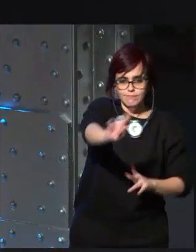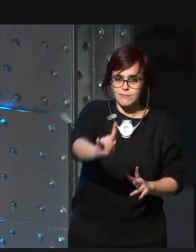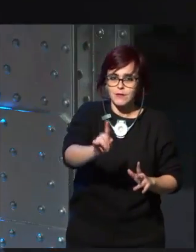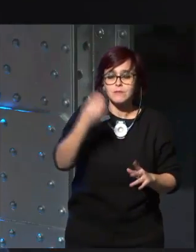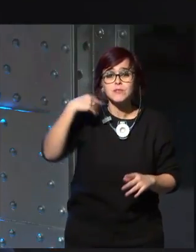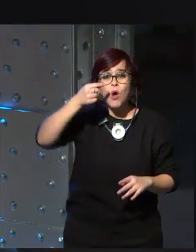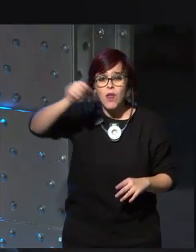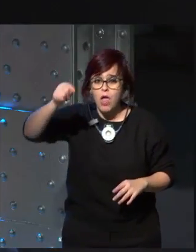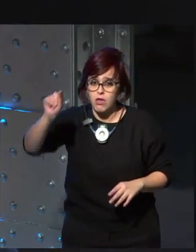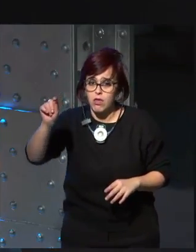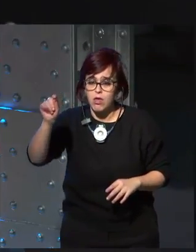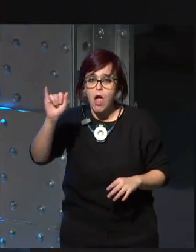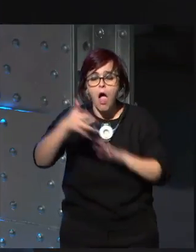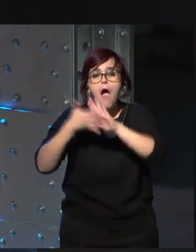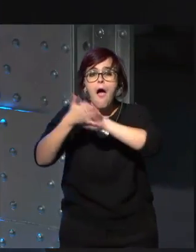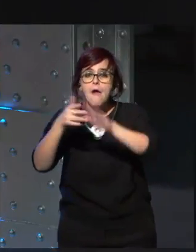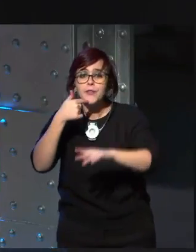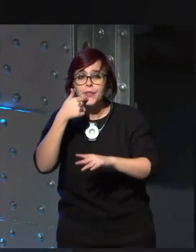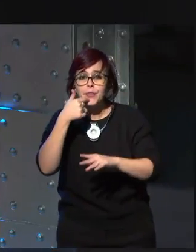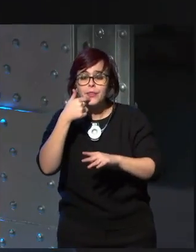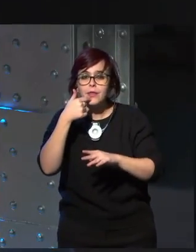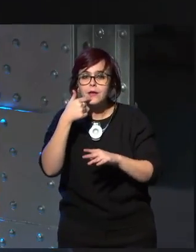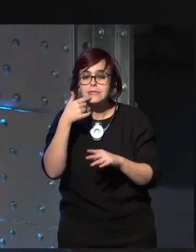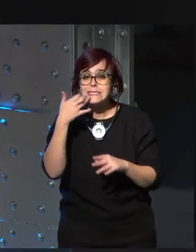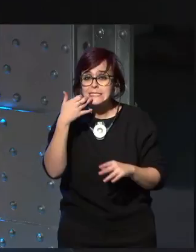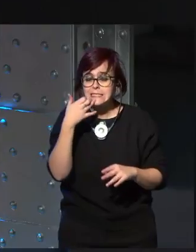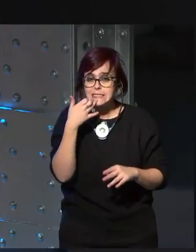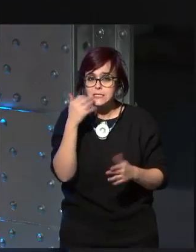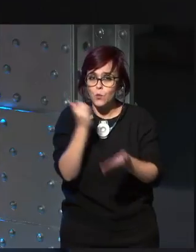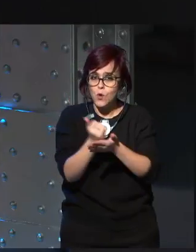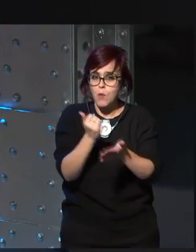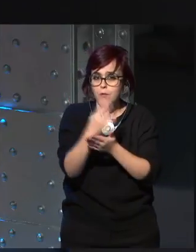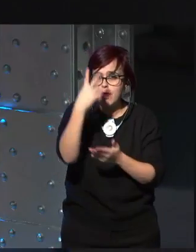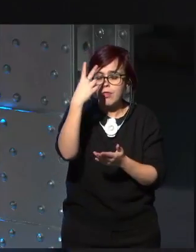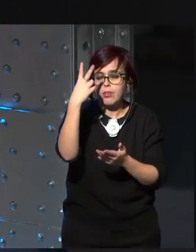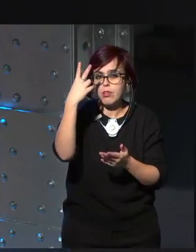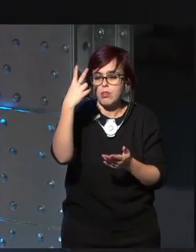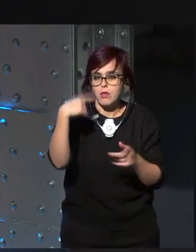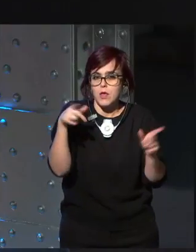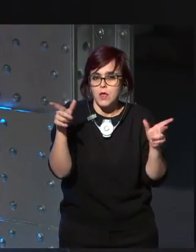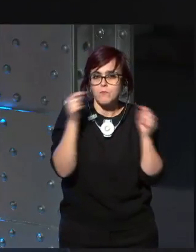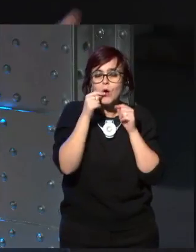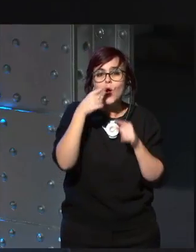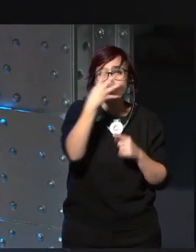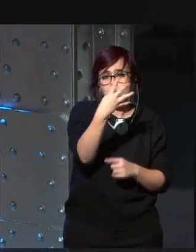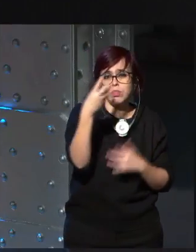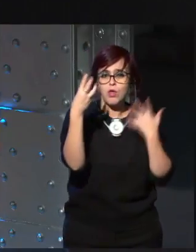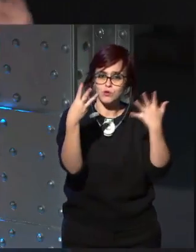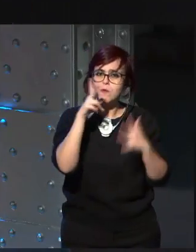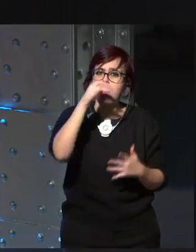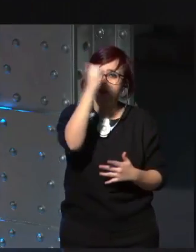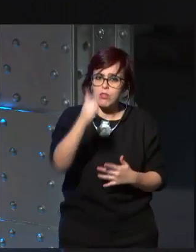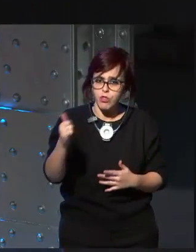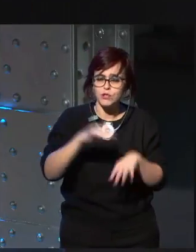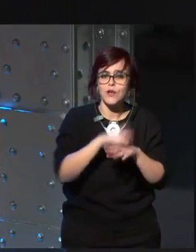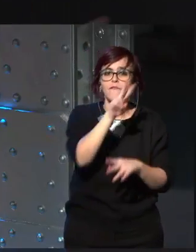I was going to say something else. Greg mentions this. If you do a blind test and you play a